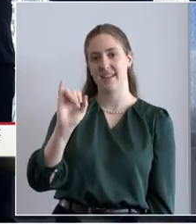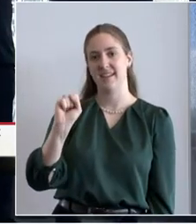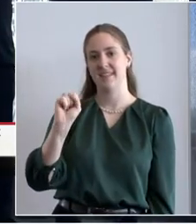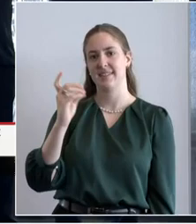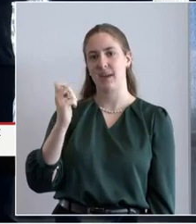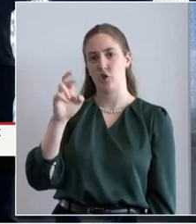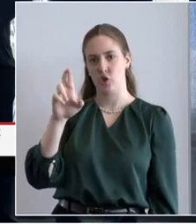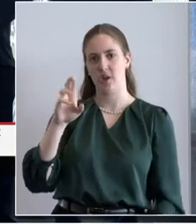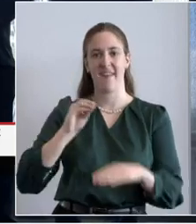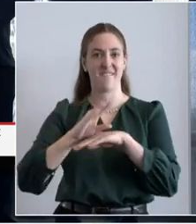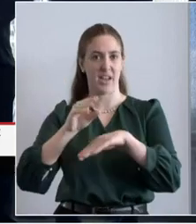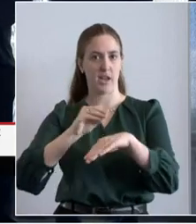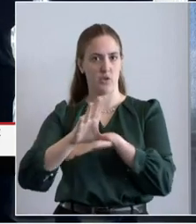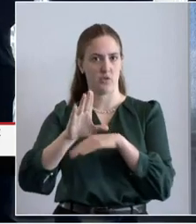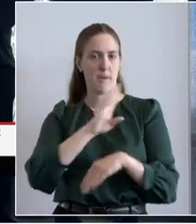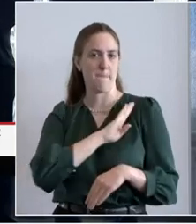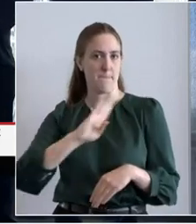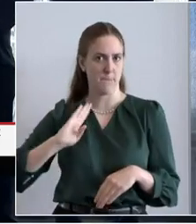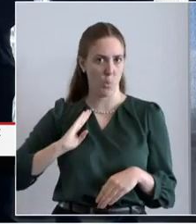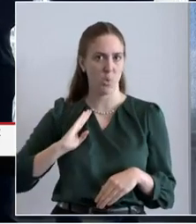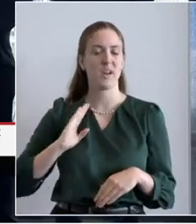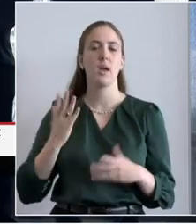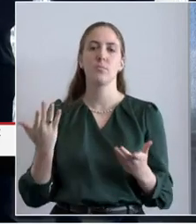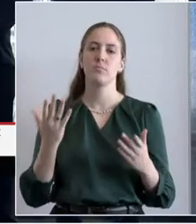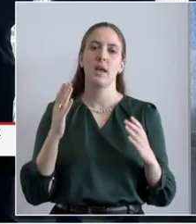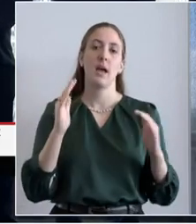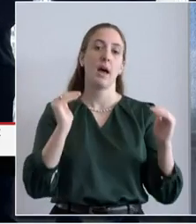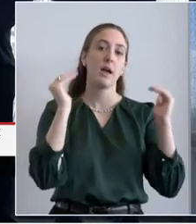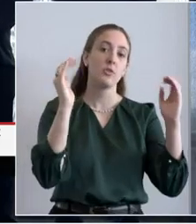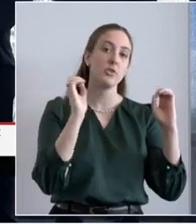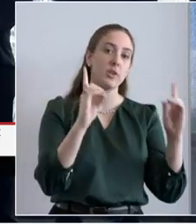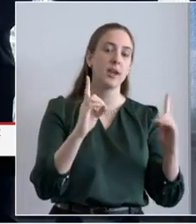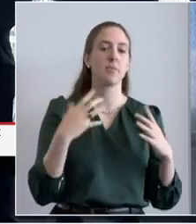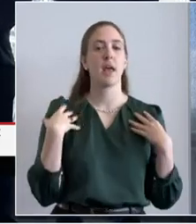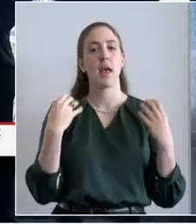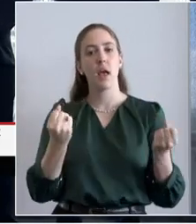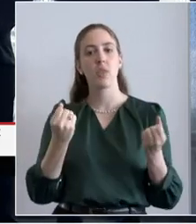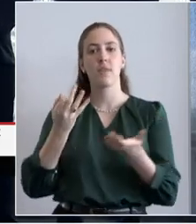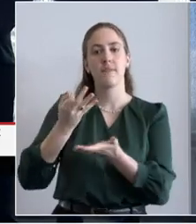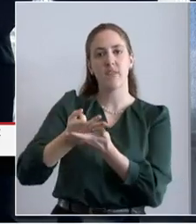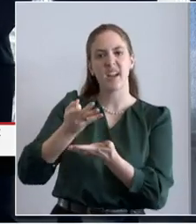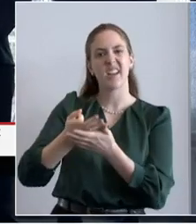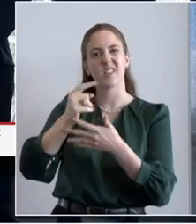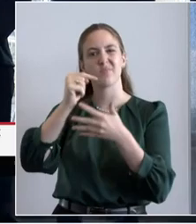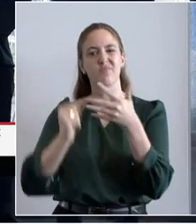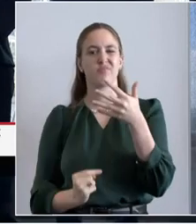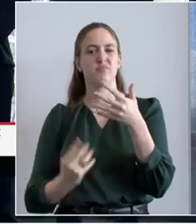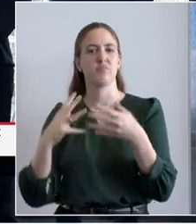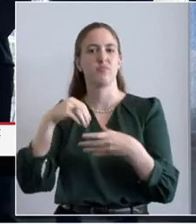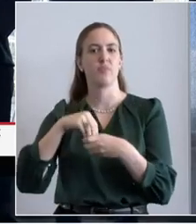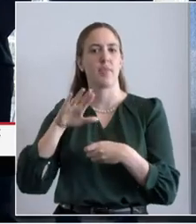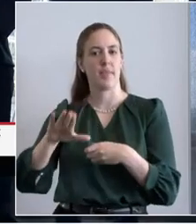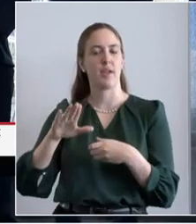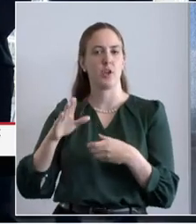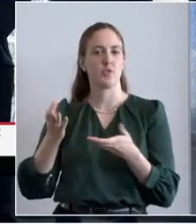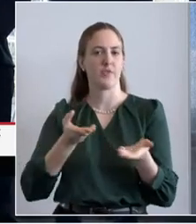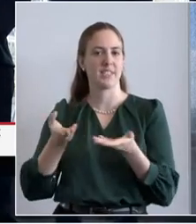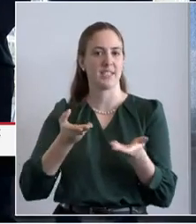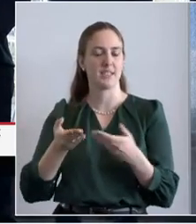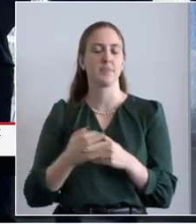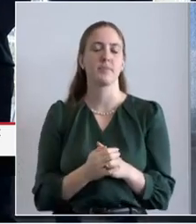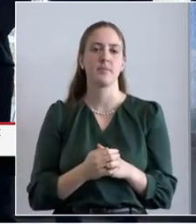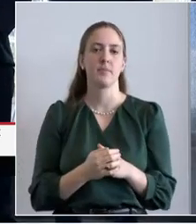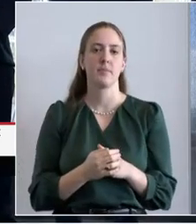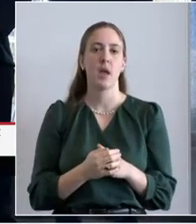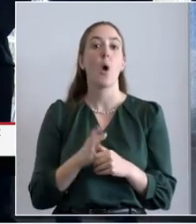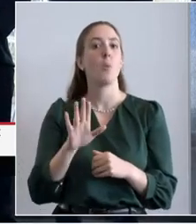high-level insights within their sectors, which include higher ed, health, finance, procurement, and well. And then lastly, I just want to